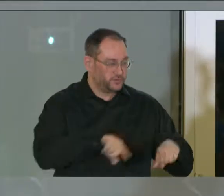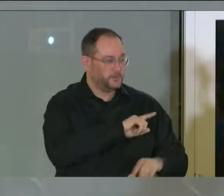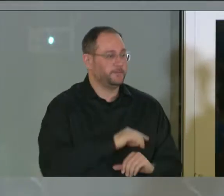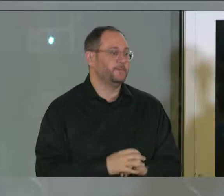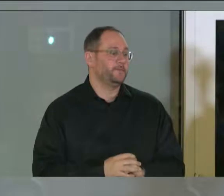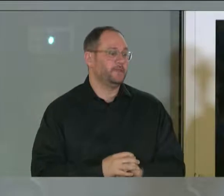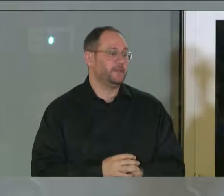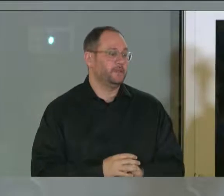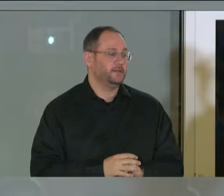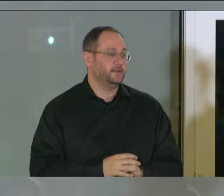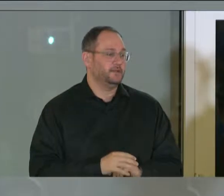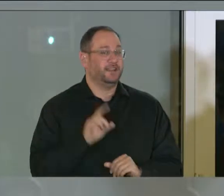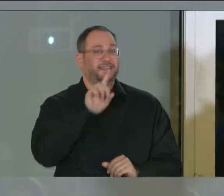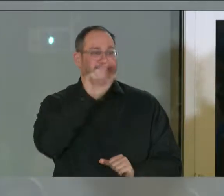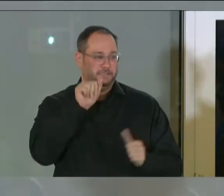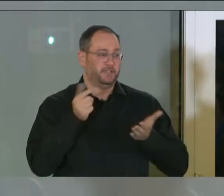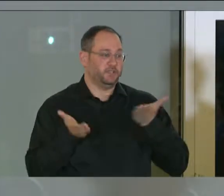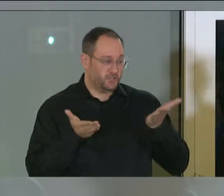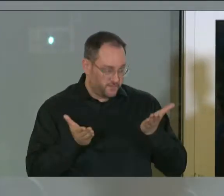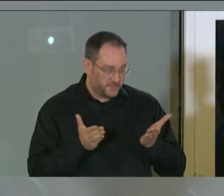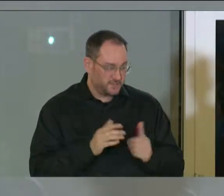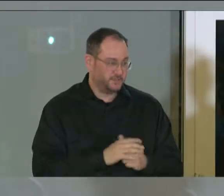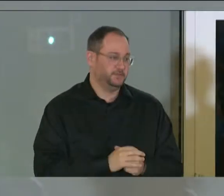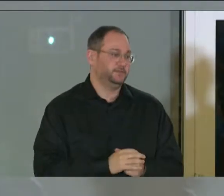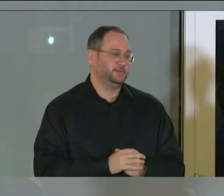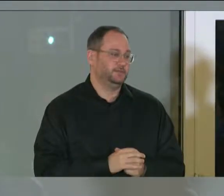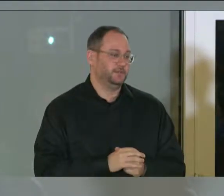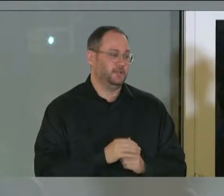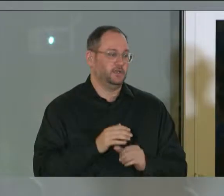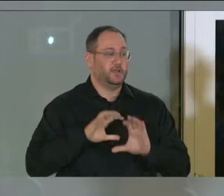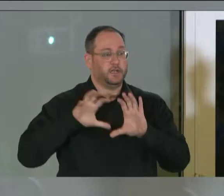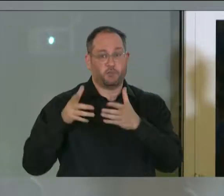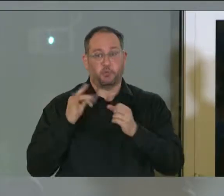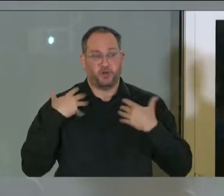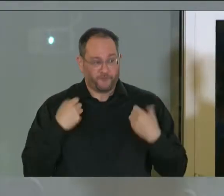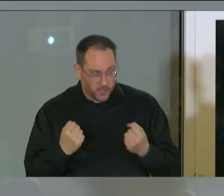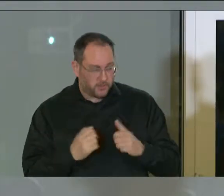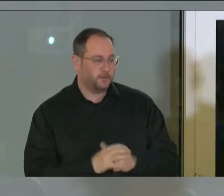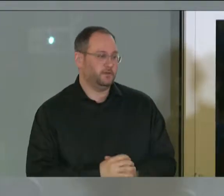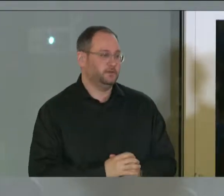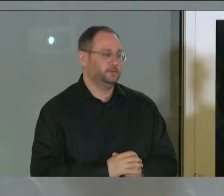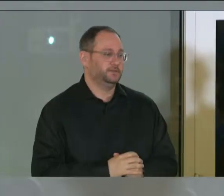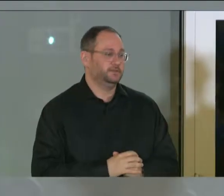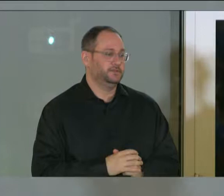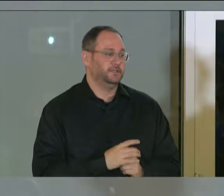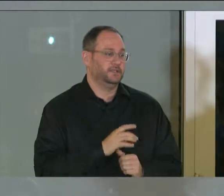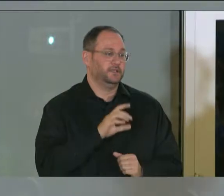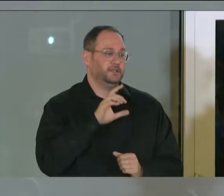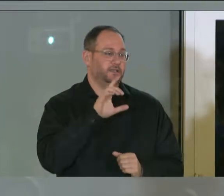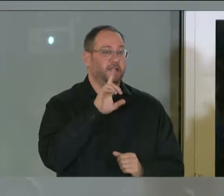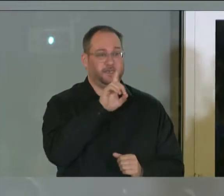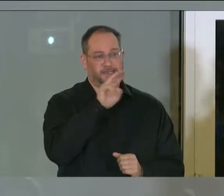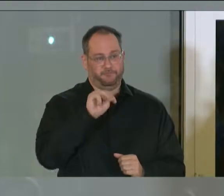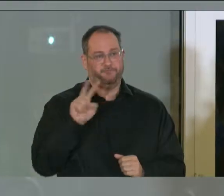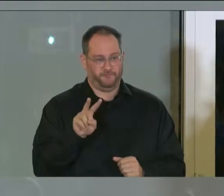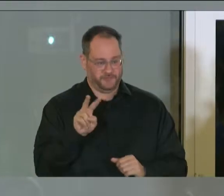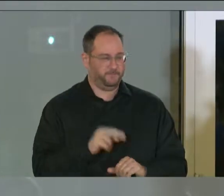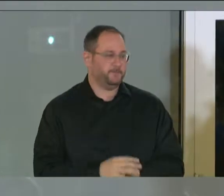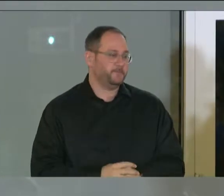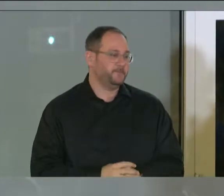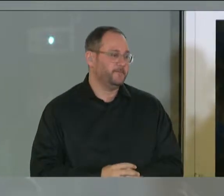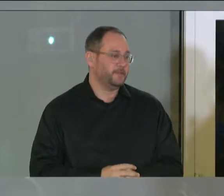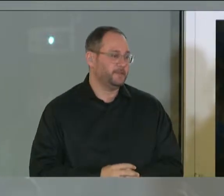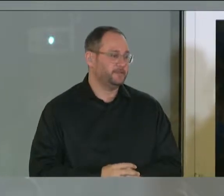Disability Services, the DC Department of Health, and DC Motor Vehicles. So throughout